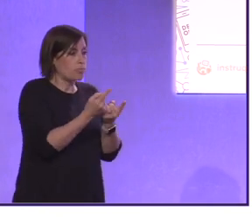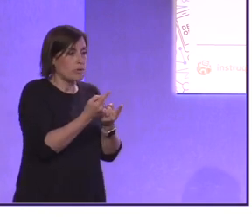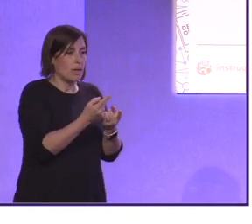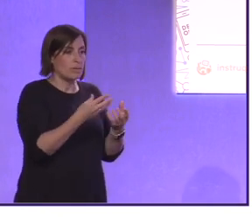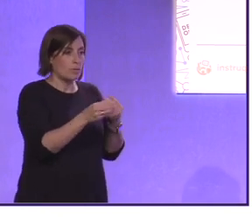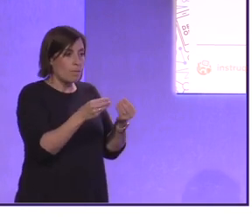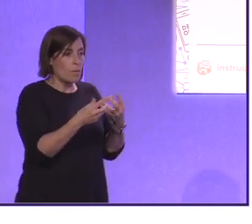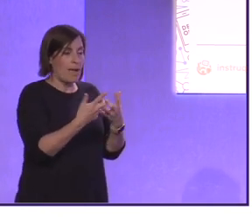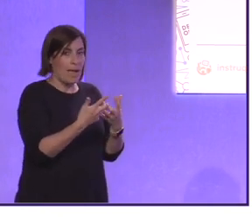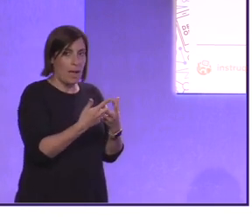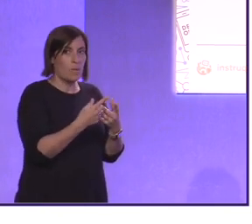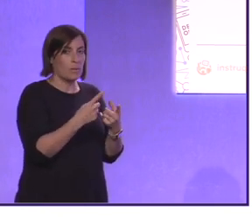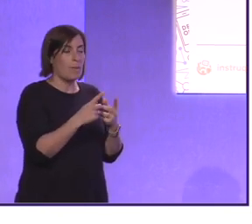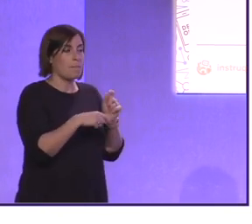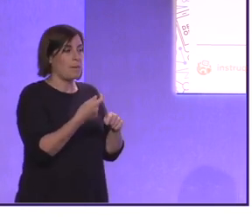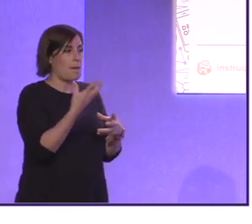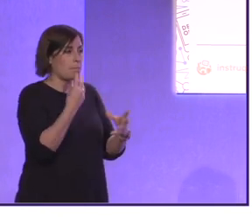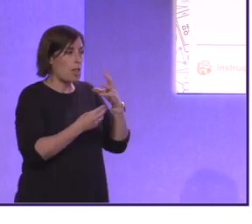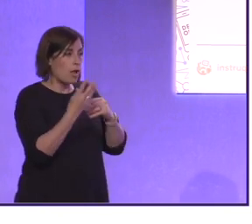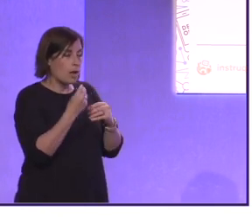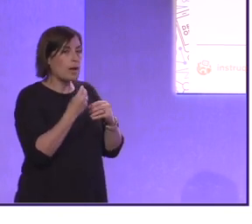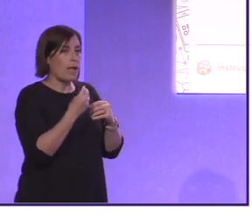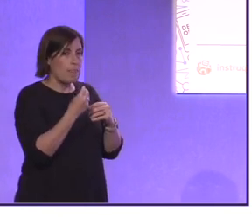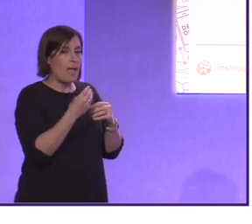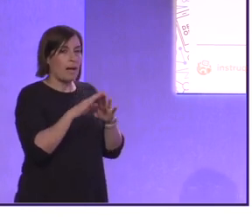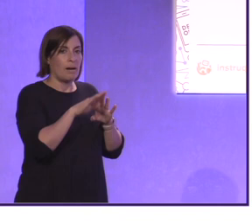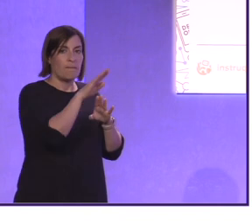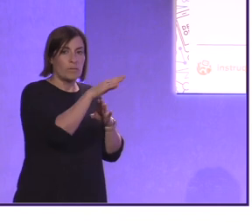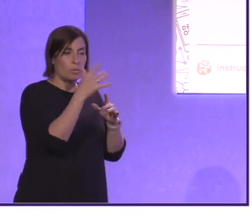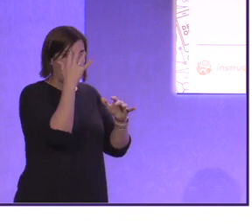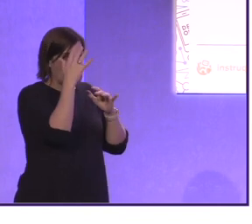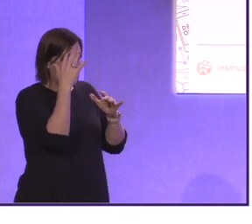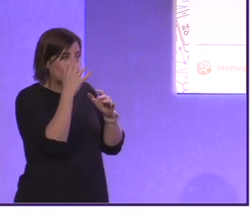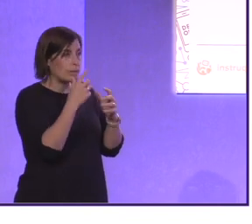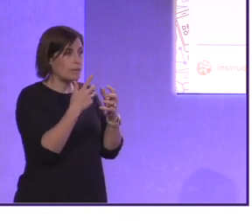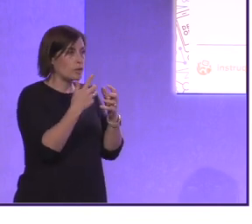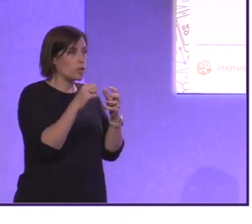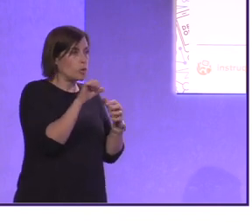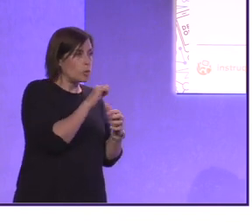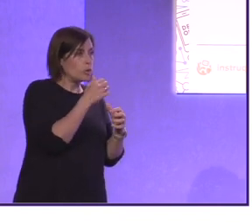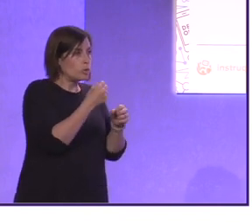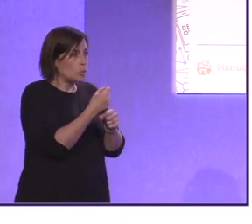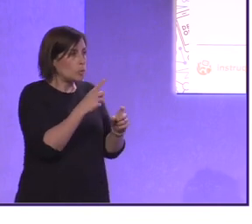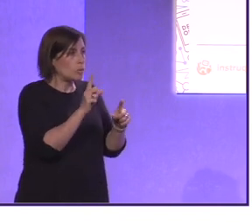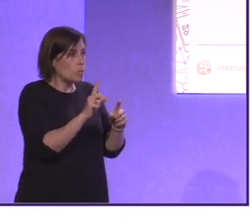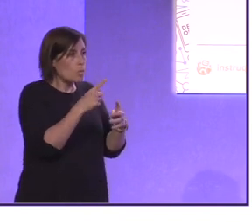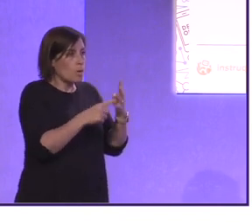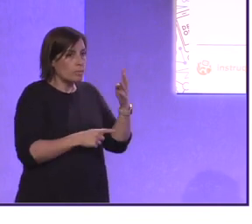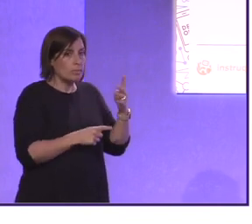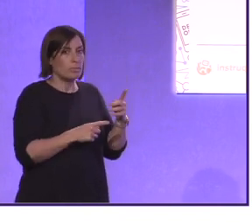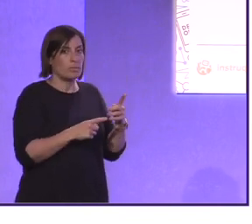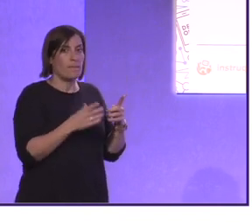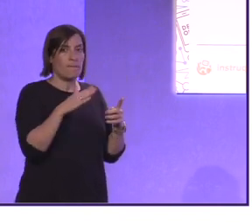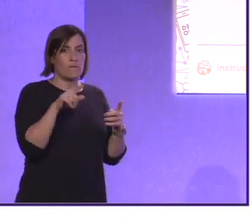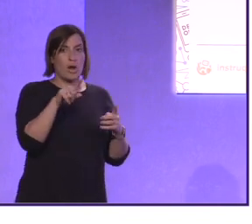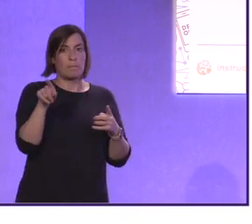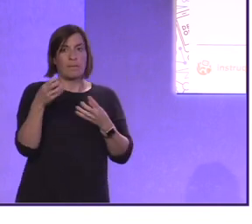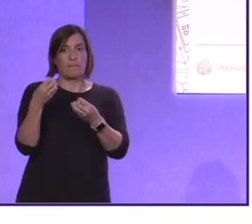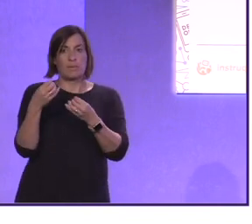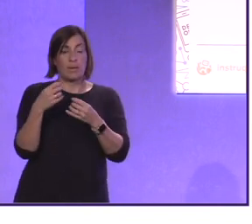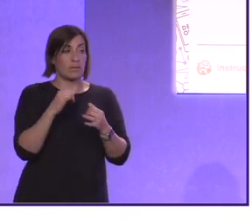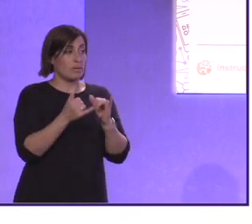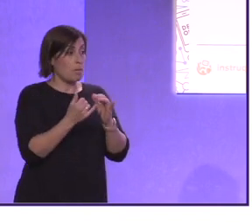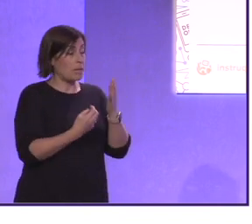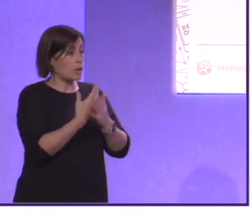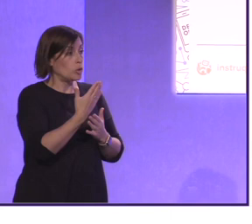can use that to generate learnings from that and form further hypotheses on what we should be doing in the future, et cetera, et cetera. There may also be coming new users